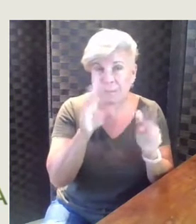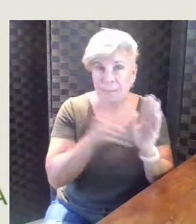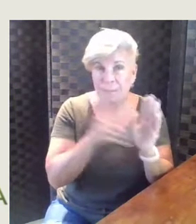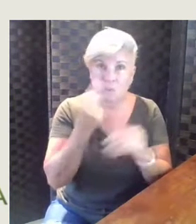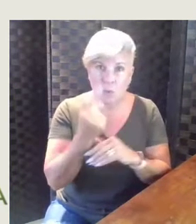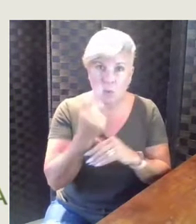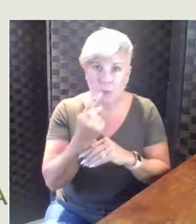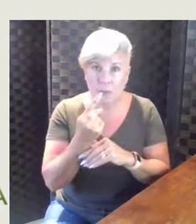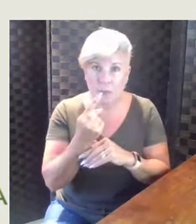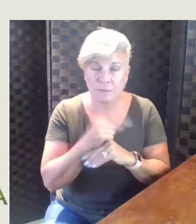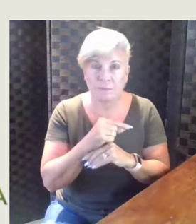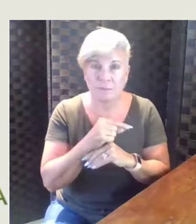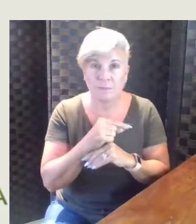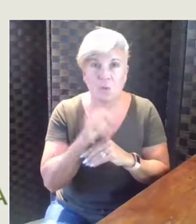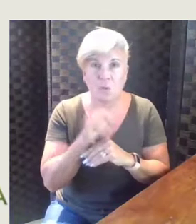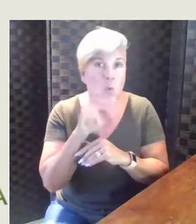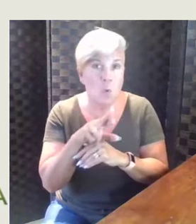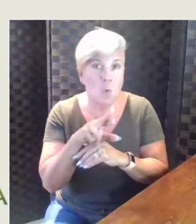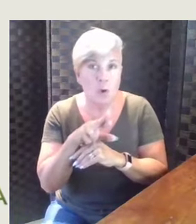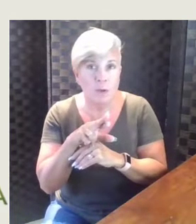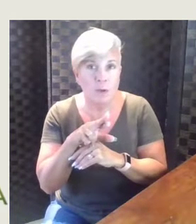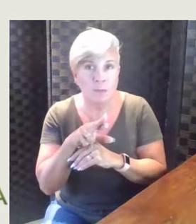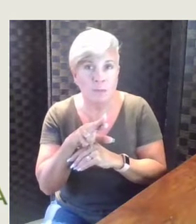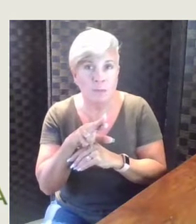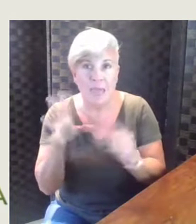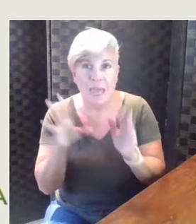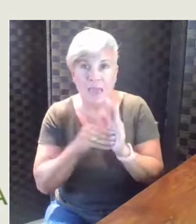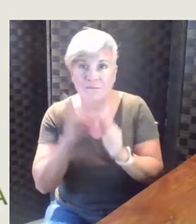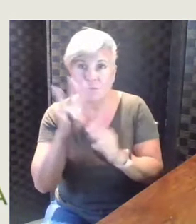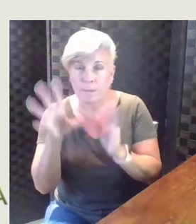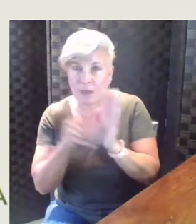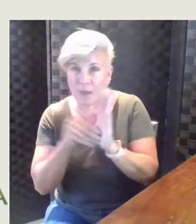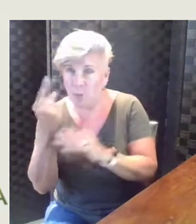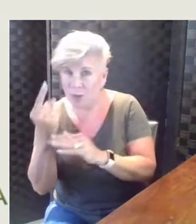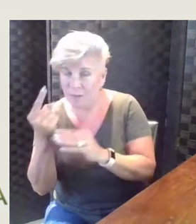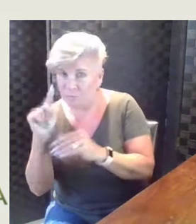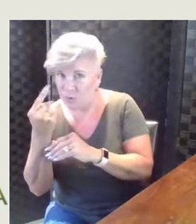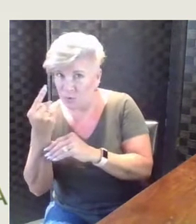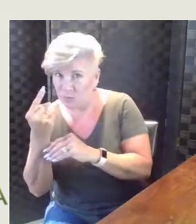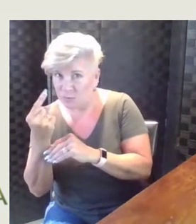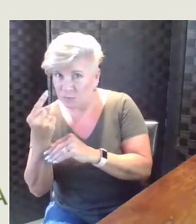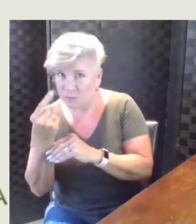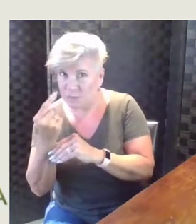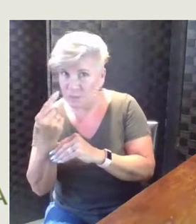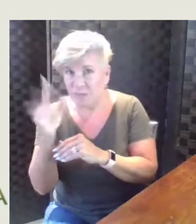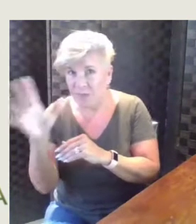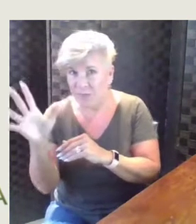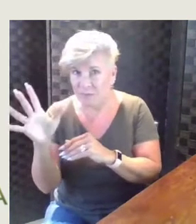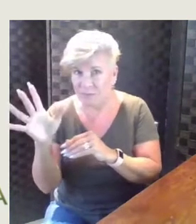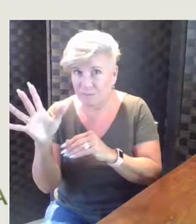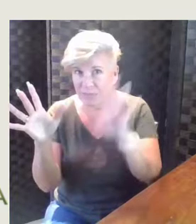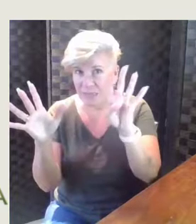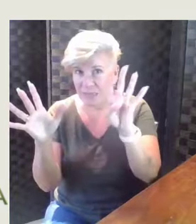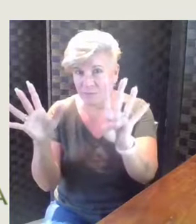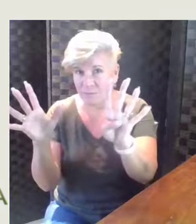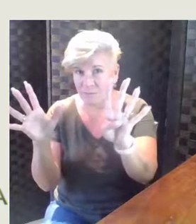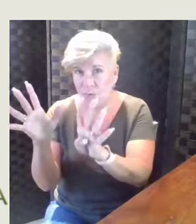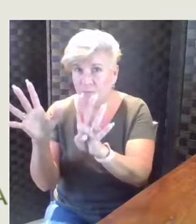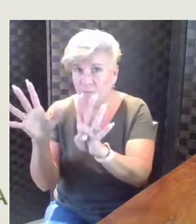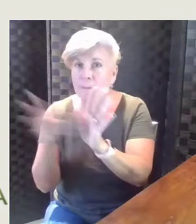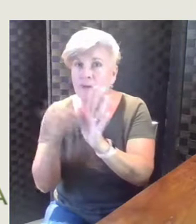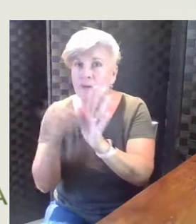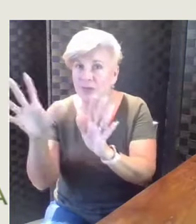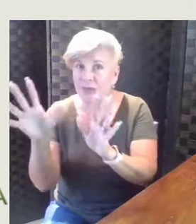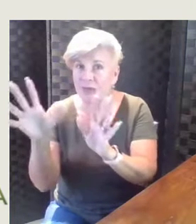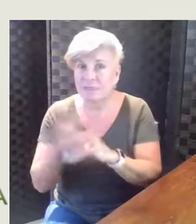us 8, and then the 1. Or we could add the 4 plus 1 first, which is 5. We'd have 4